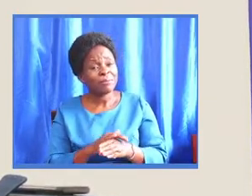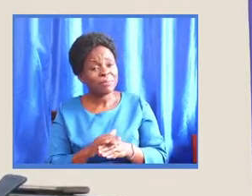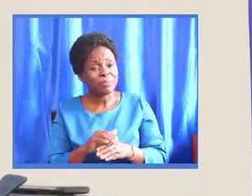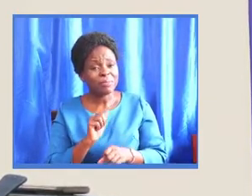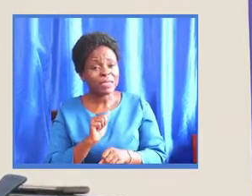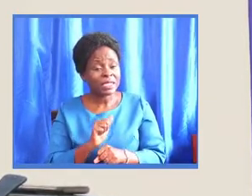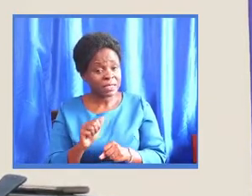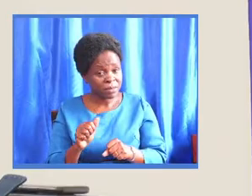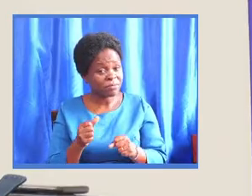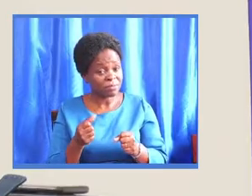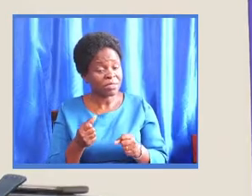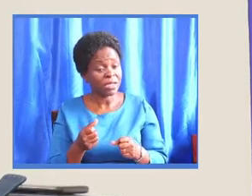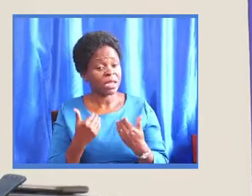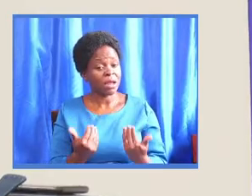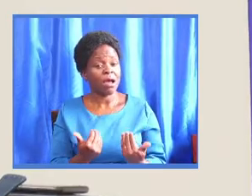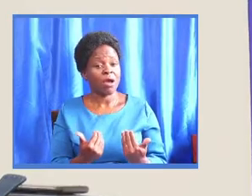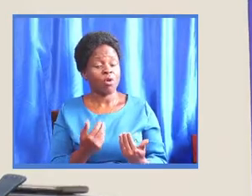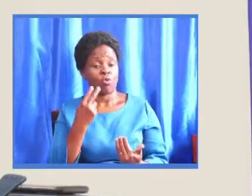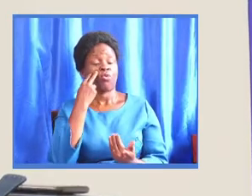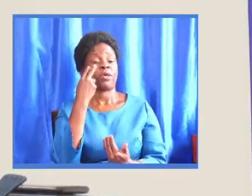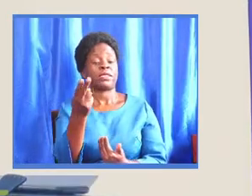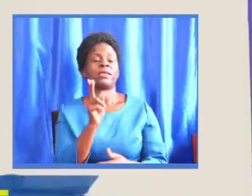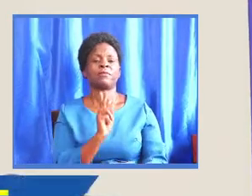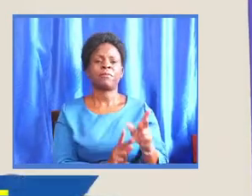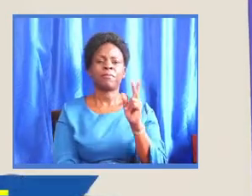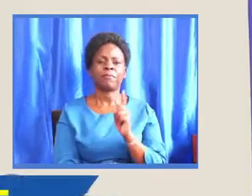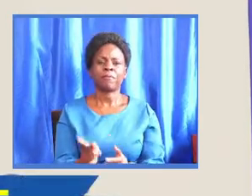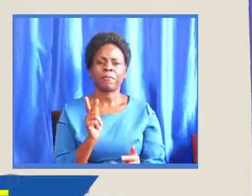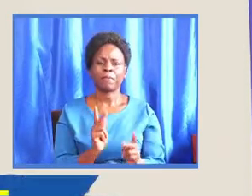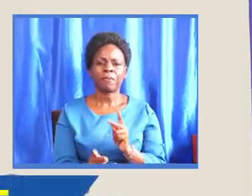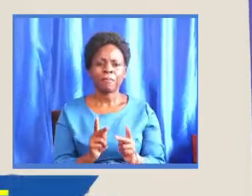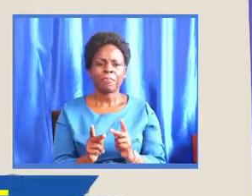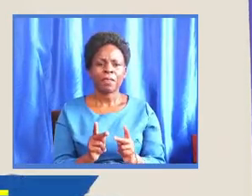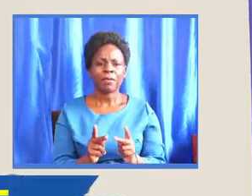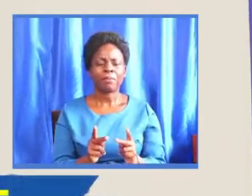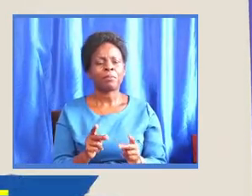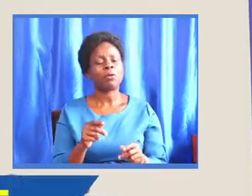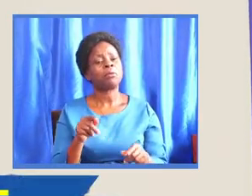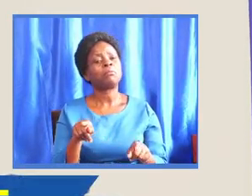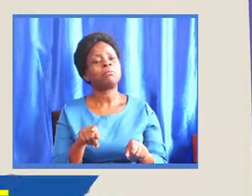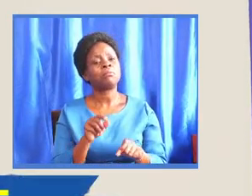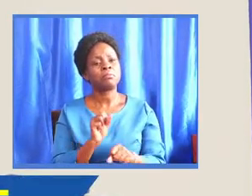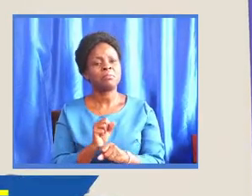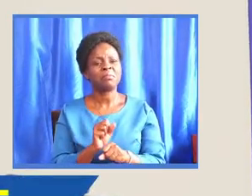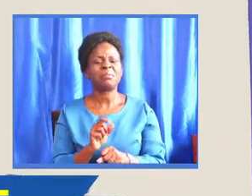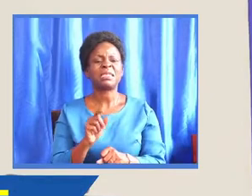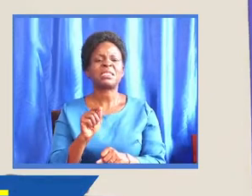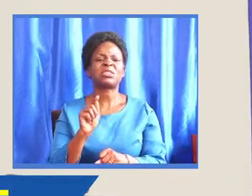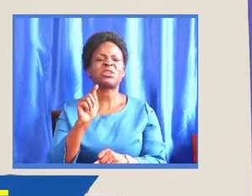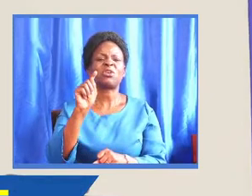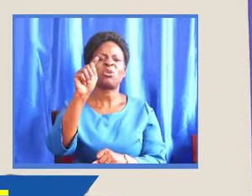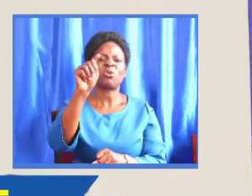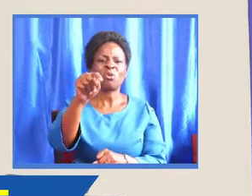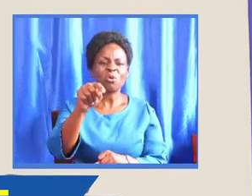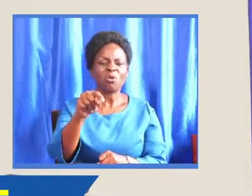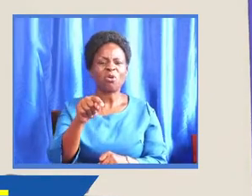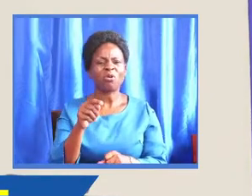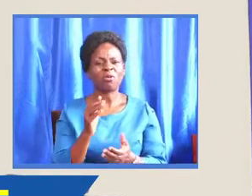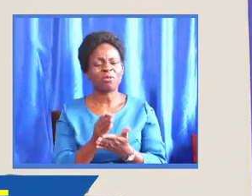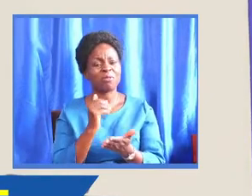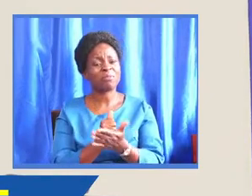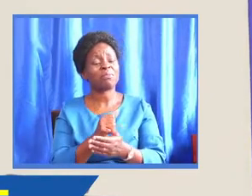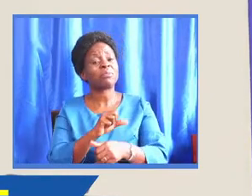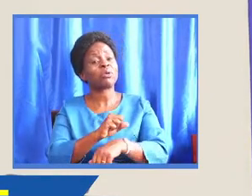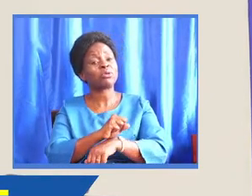their businesses. We are now seeing people touring properties virtually. They don't have to go there individually because of the